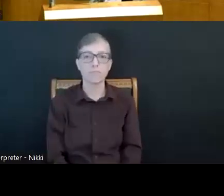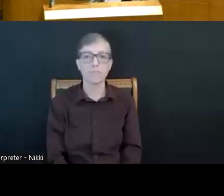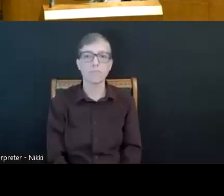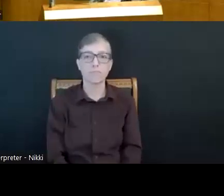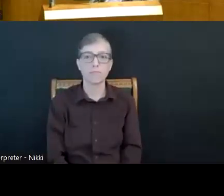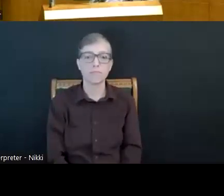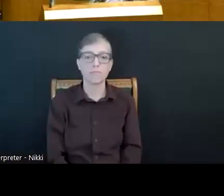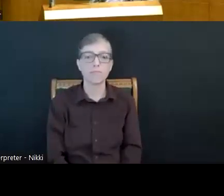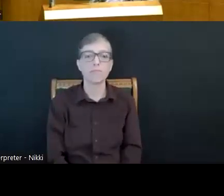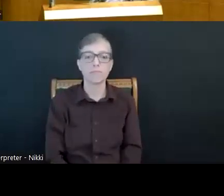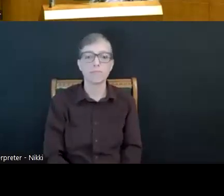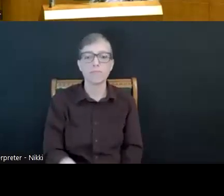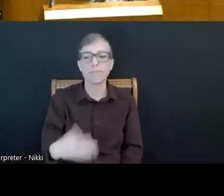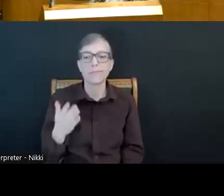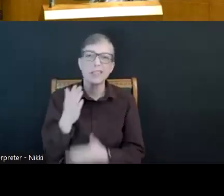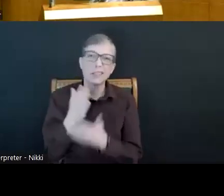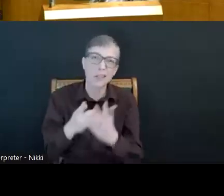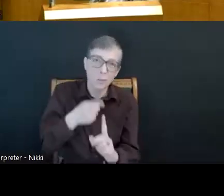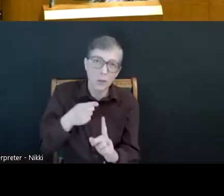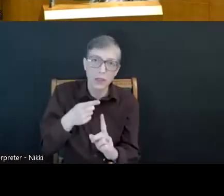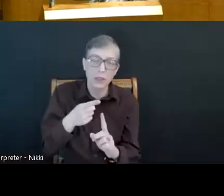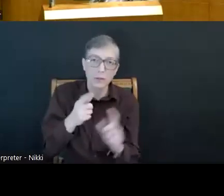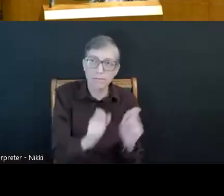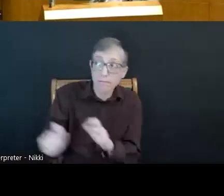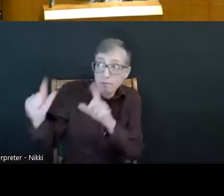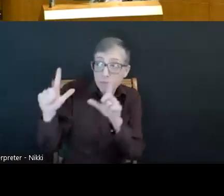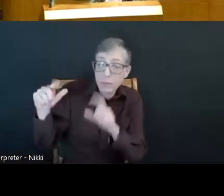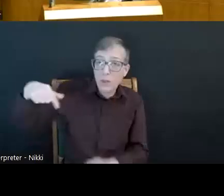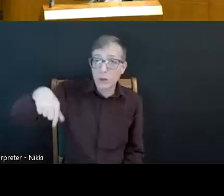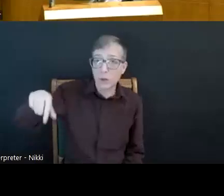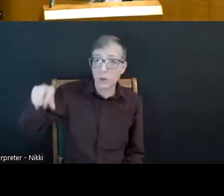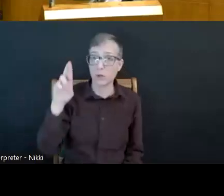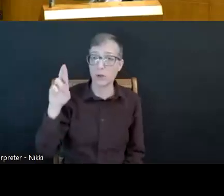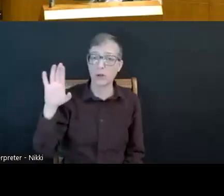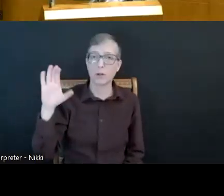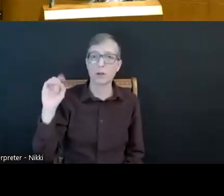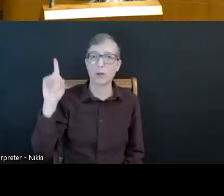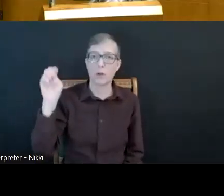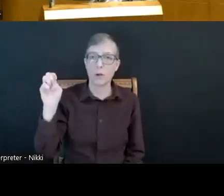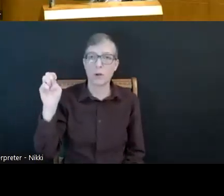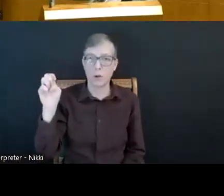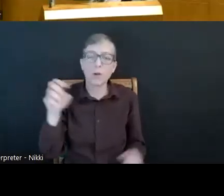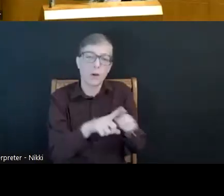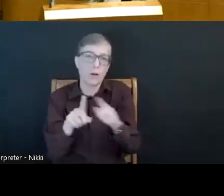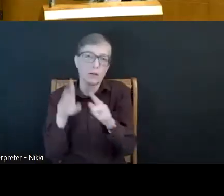code should come up, and there'll be a link that should be sent out tomorrow by email, and also probably on a slide at the very end.